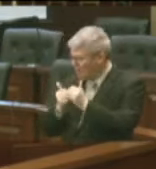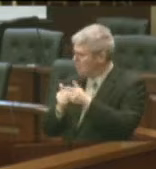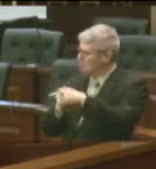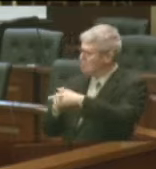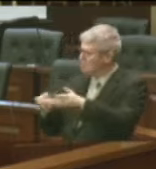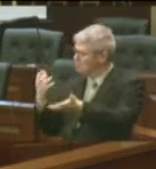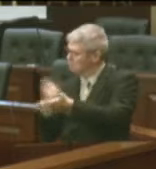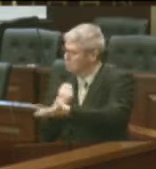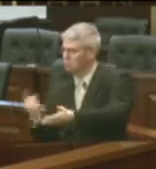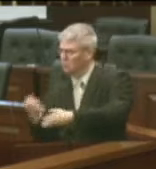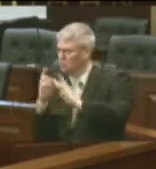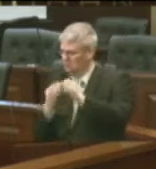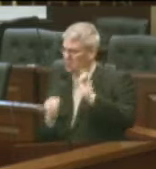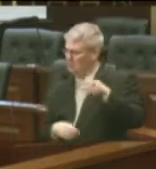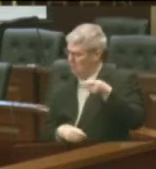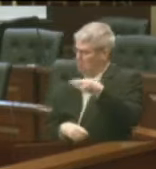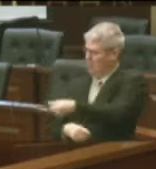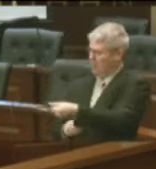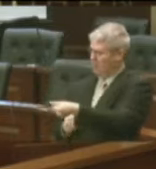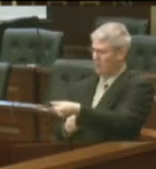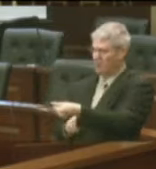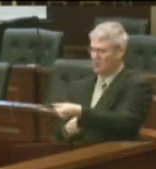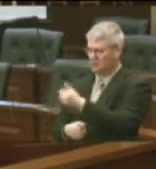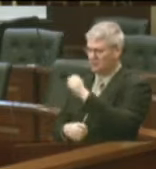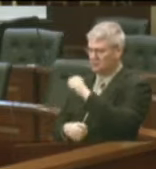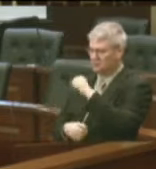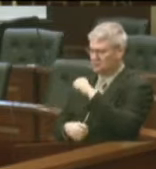for technology needs.